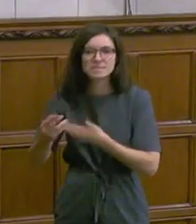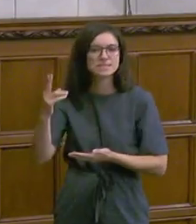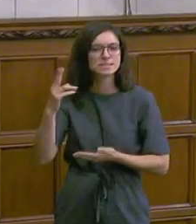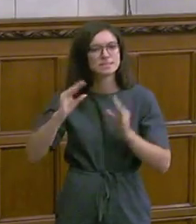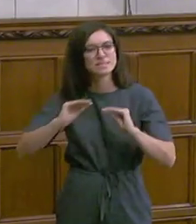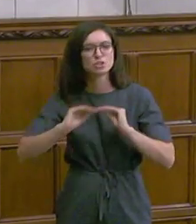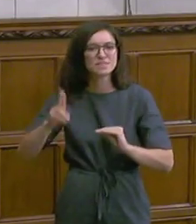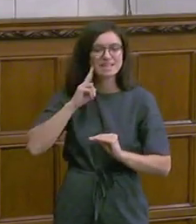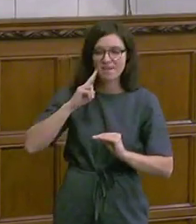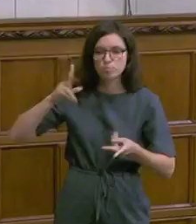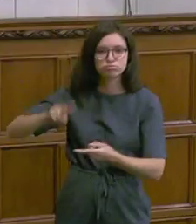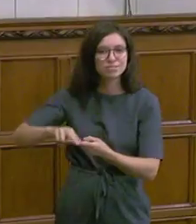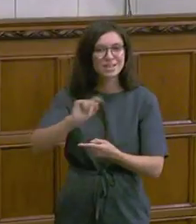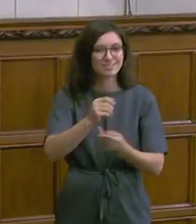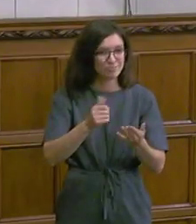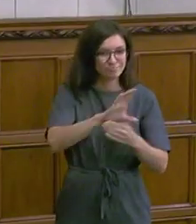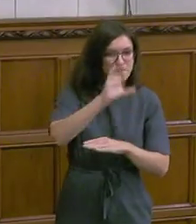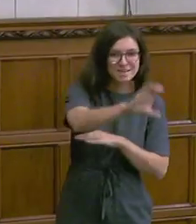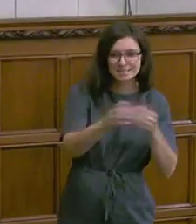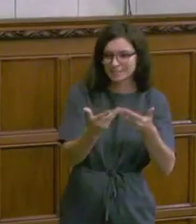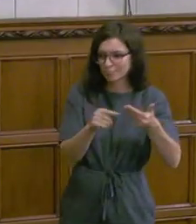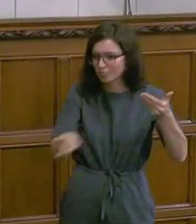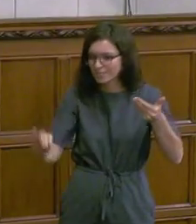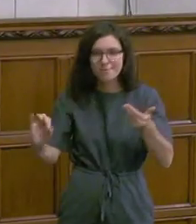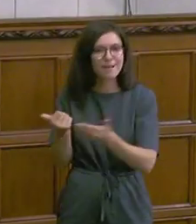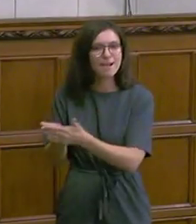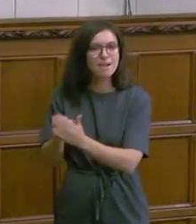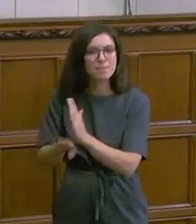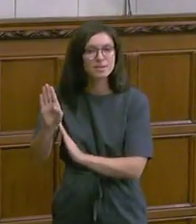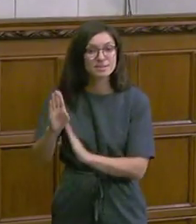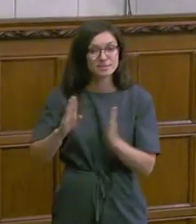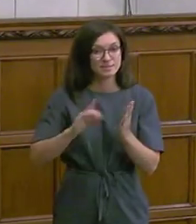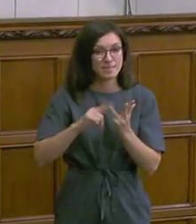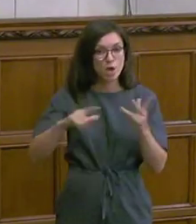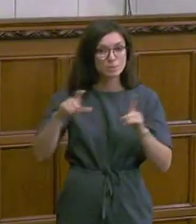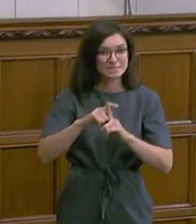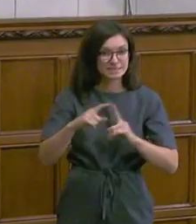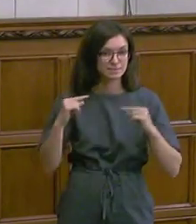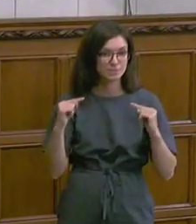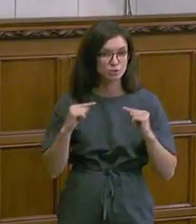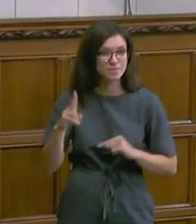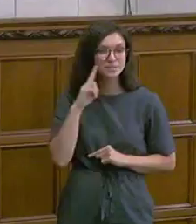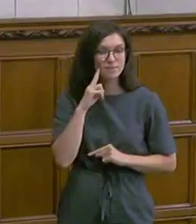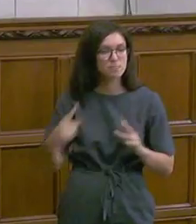Having British Sign Language trained teachers are vital to deaf children, a point well made by my honourable friend from Nottingham